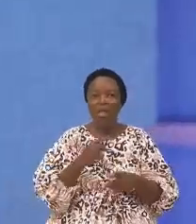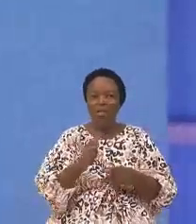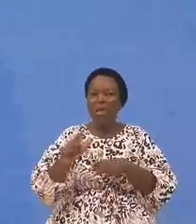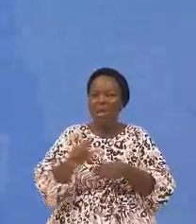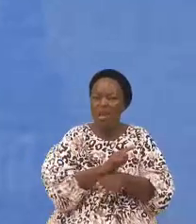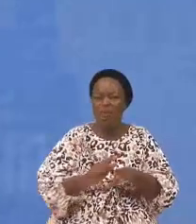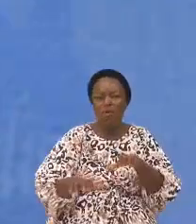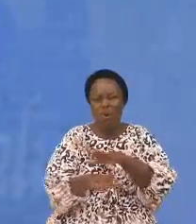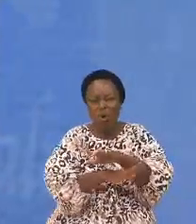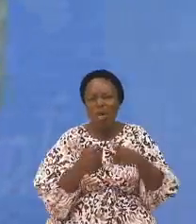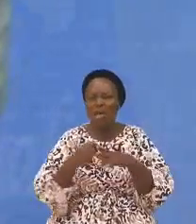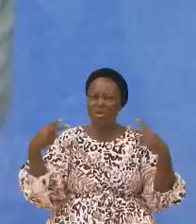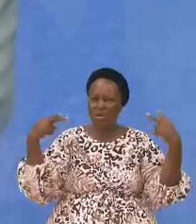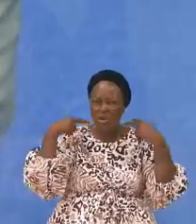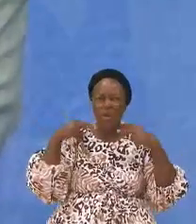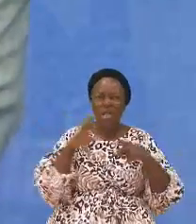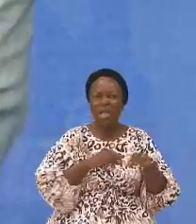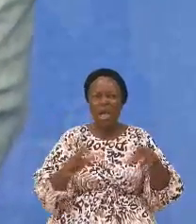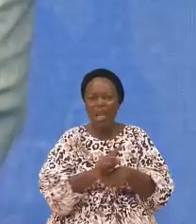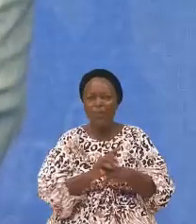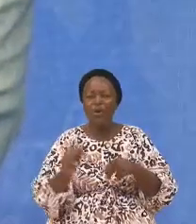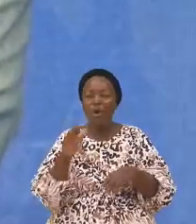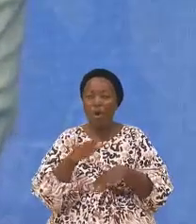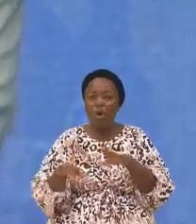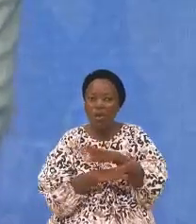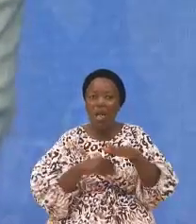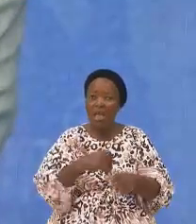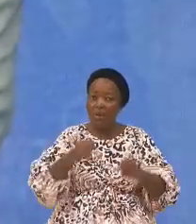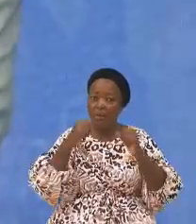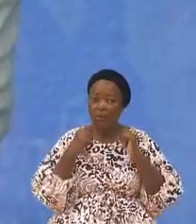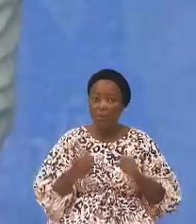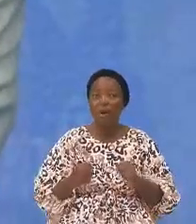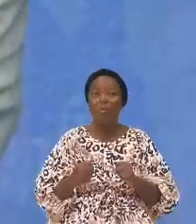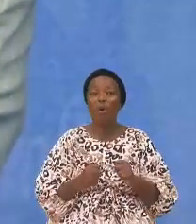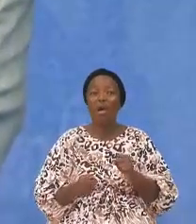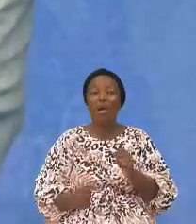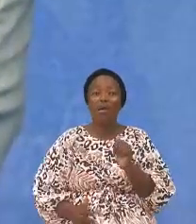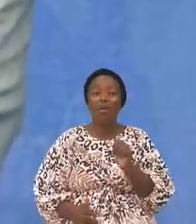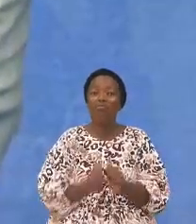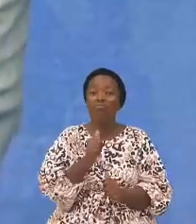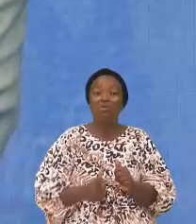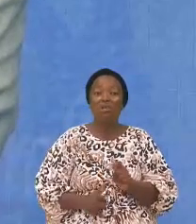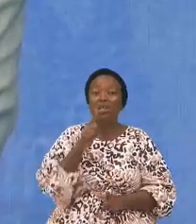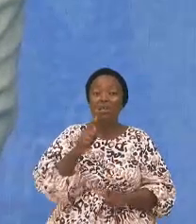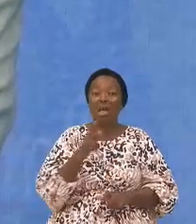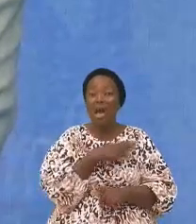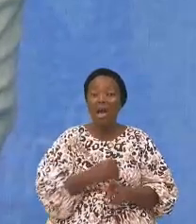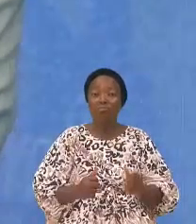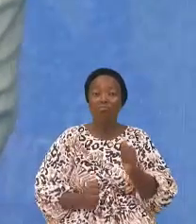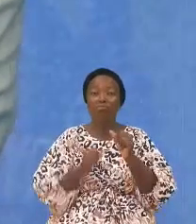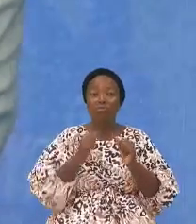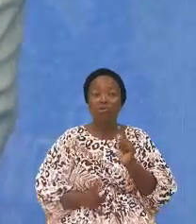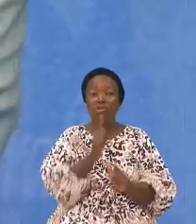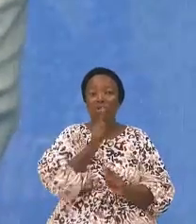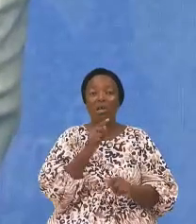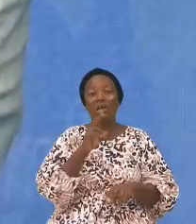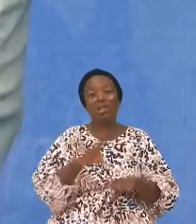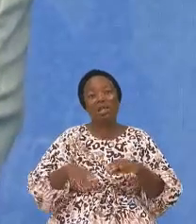that labor. They were laboring under a yoke. They were laboring under a